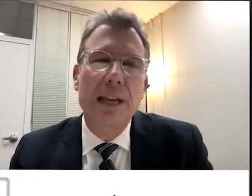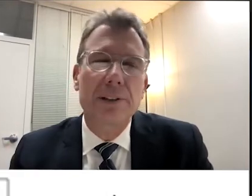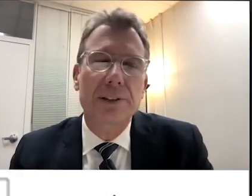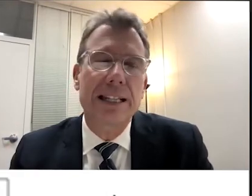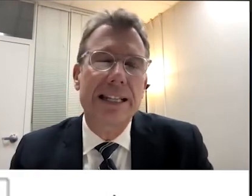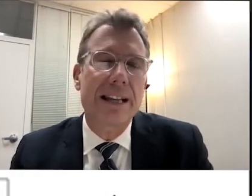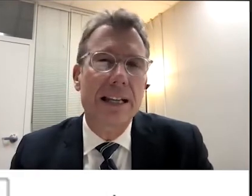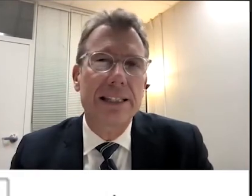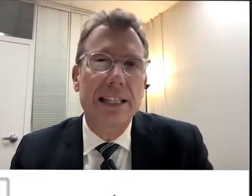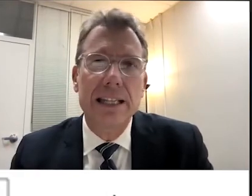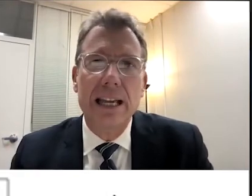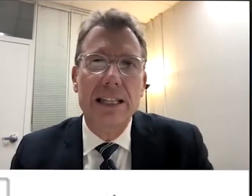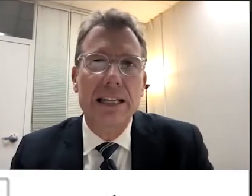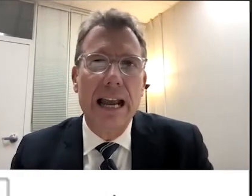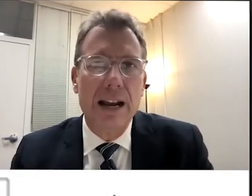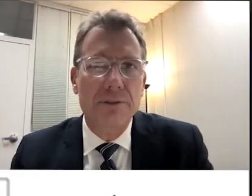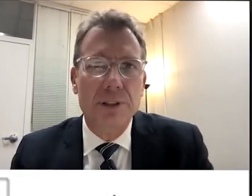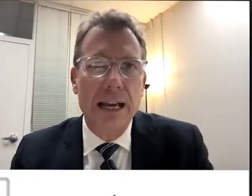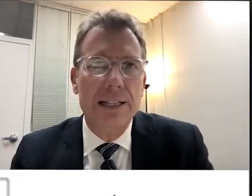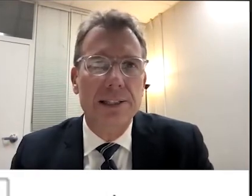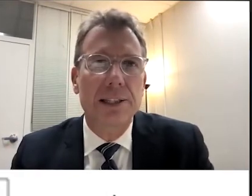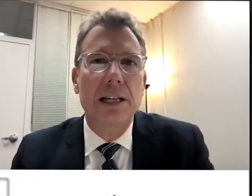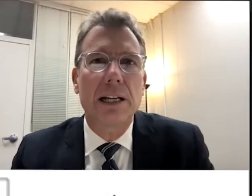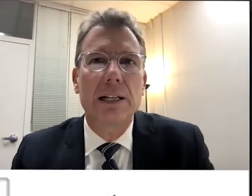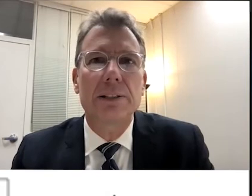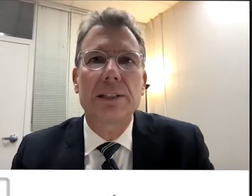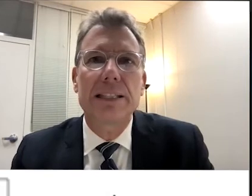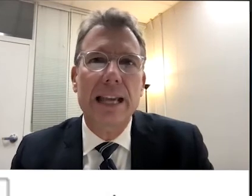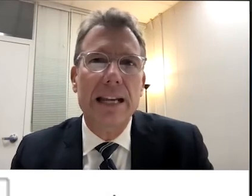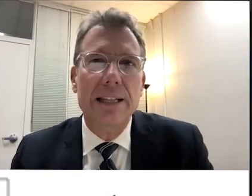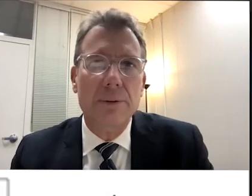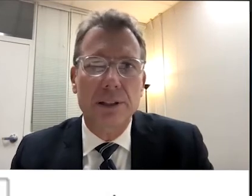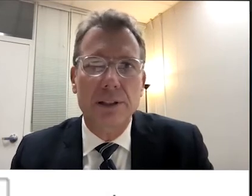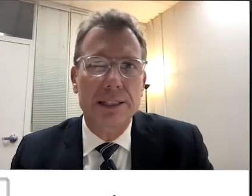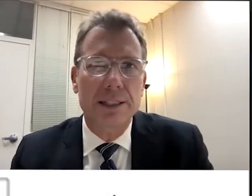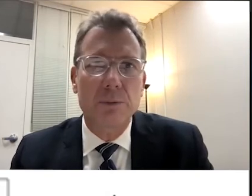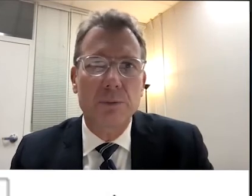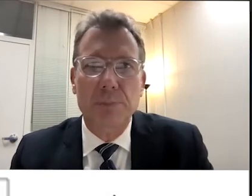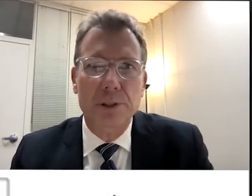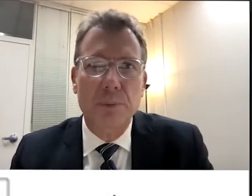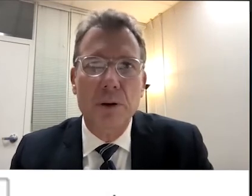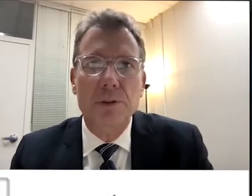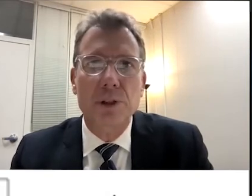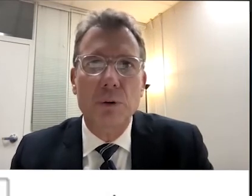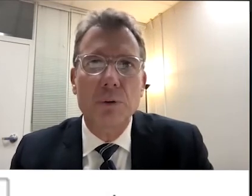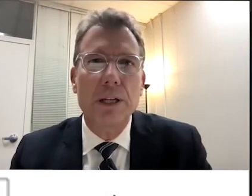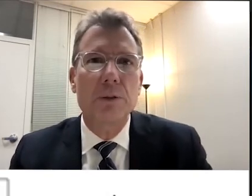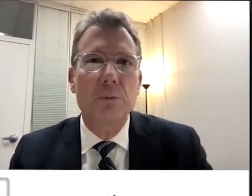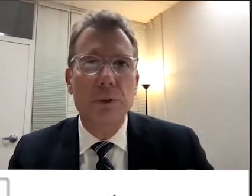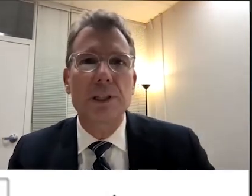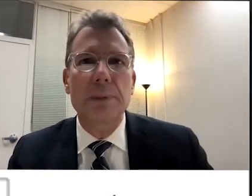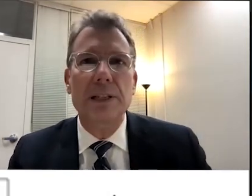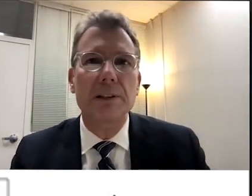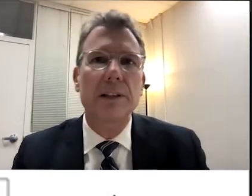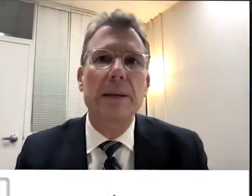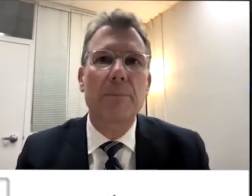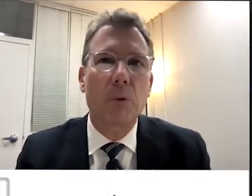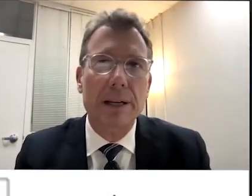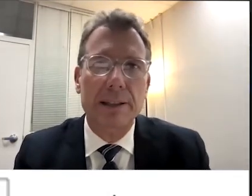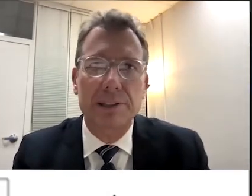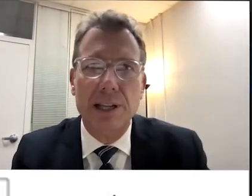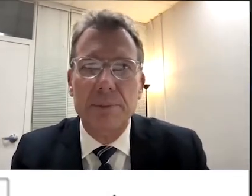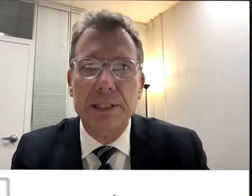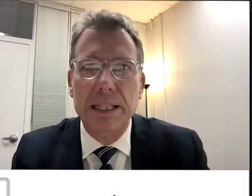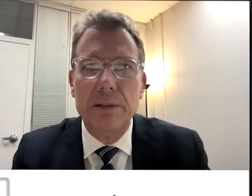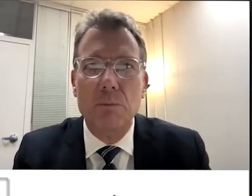to 2019, and then after that, the data that was collected was postponed. So it's particularly